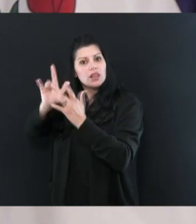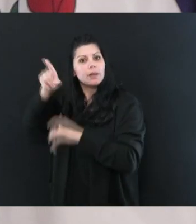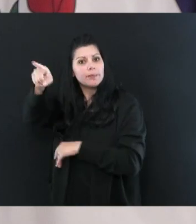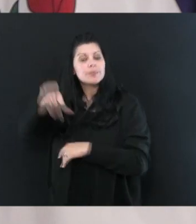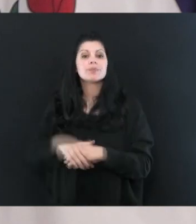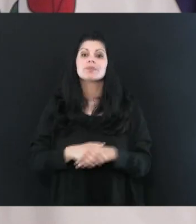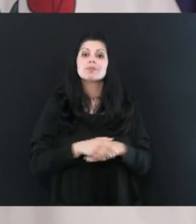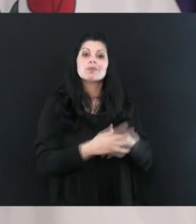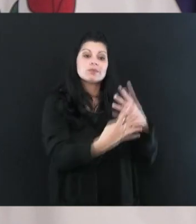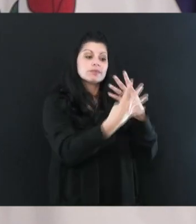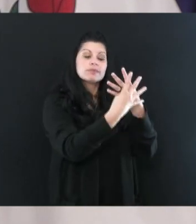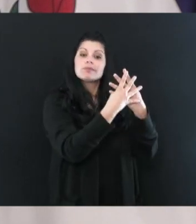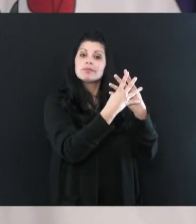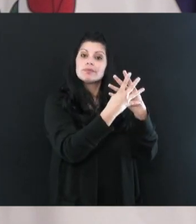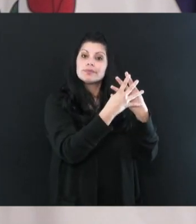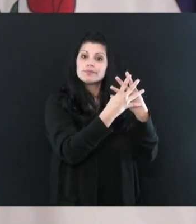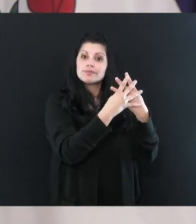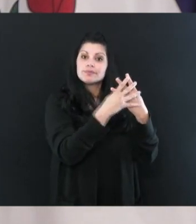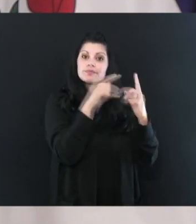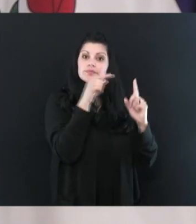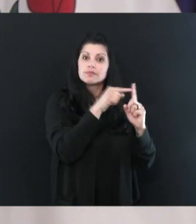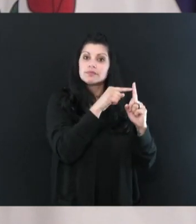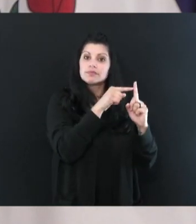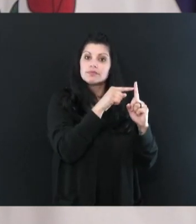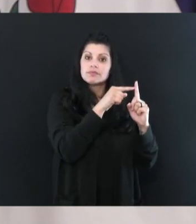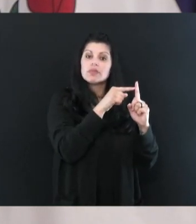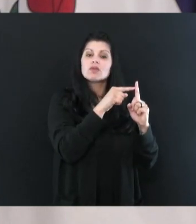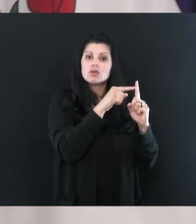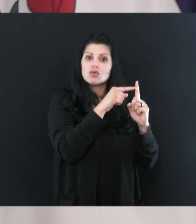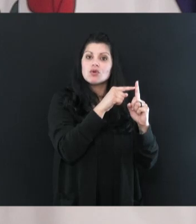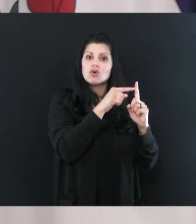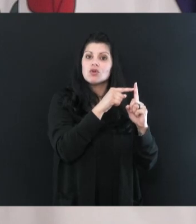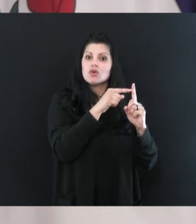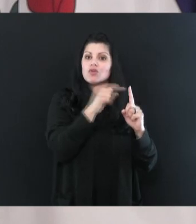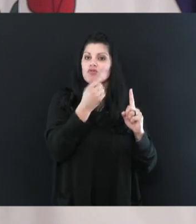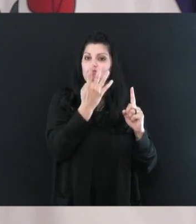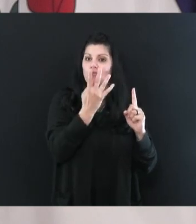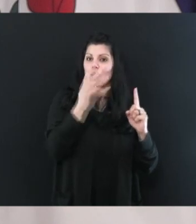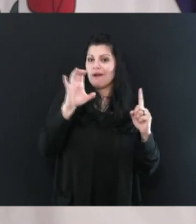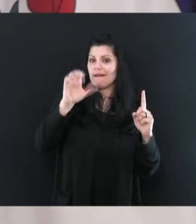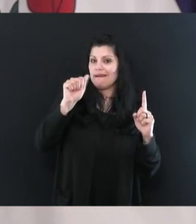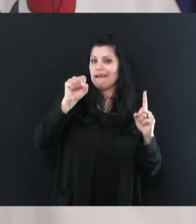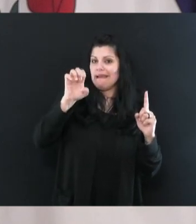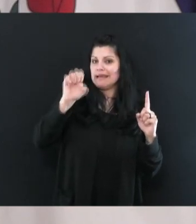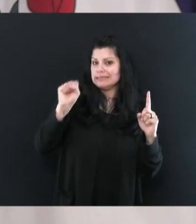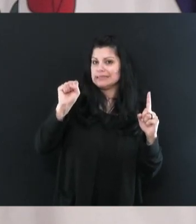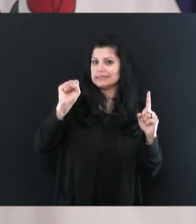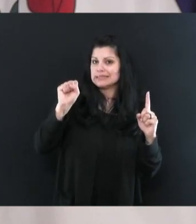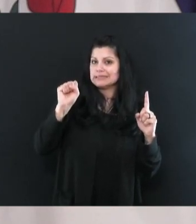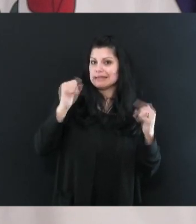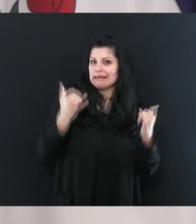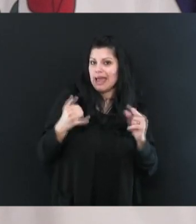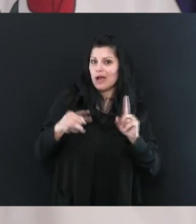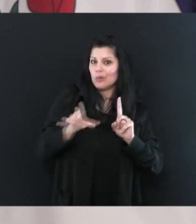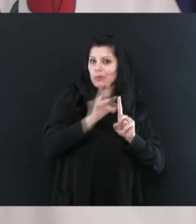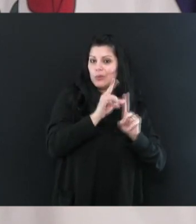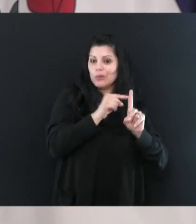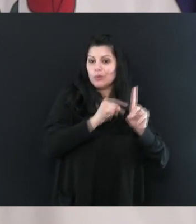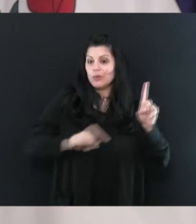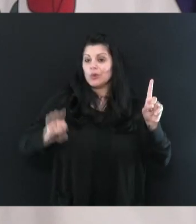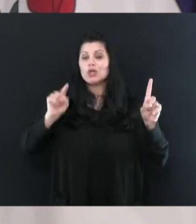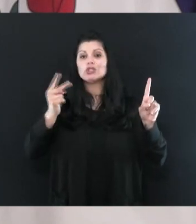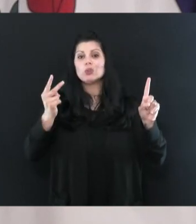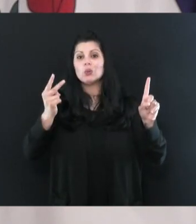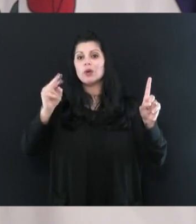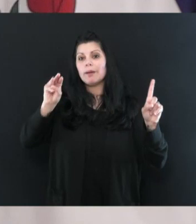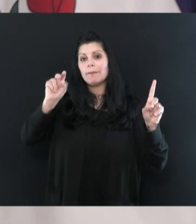correction standpoint, we have 4 cases that are active only now. We have 2 at Mount Olive, 1